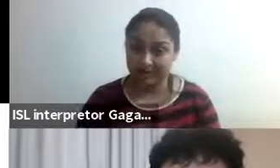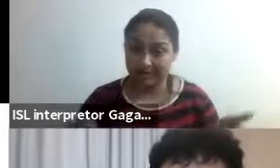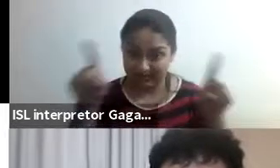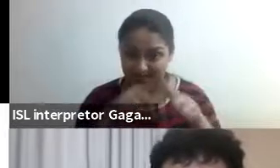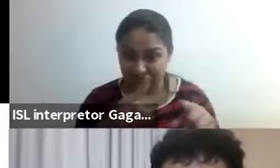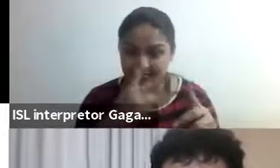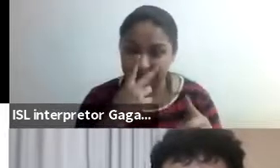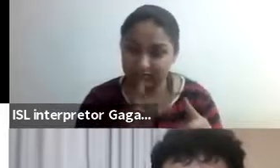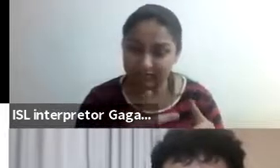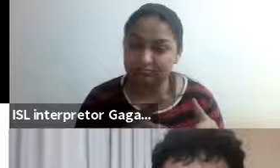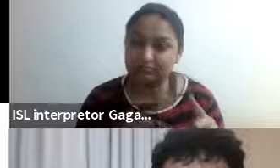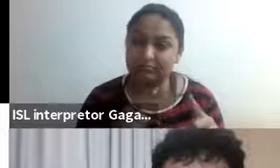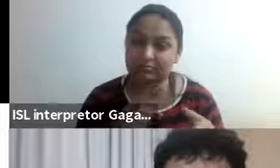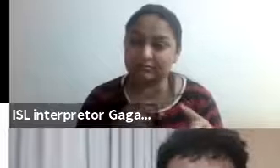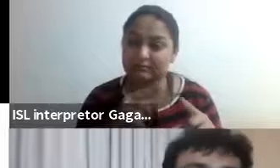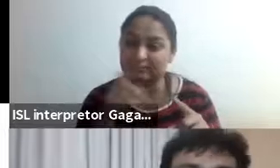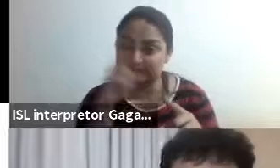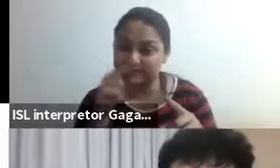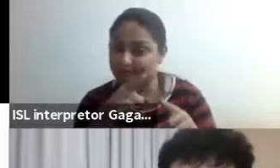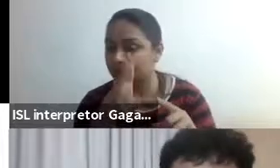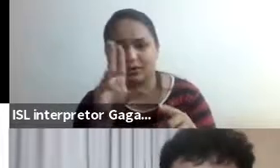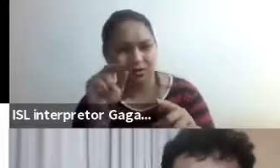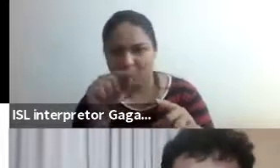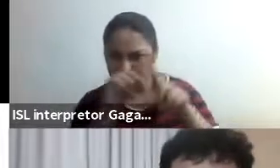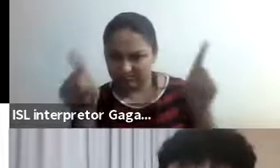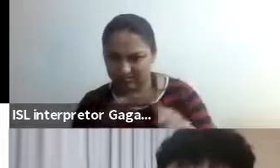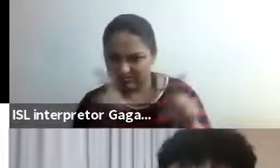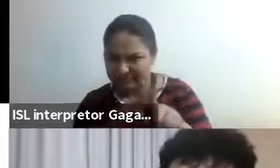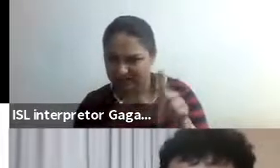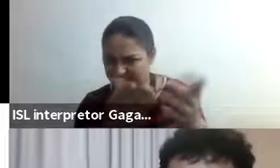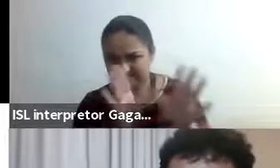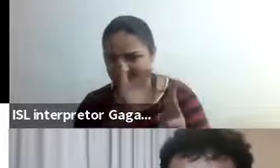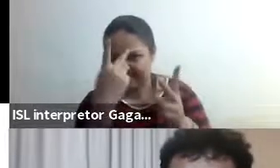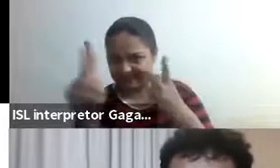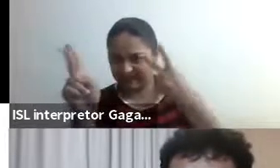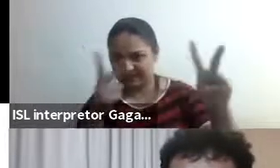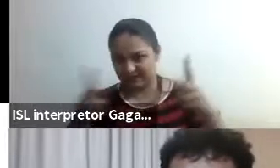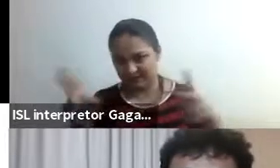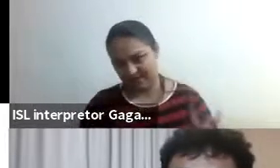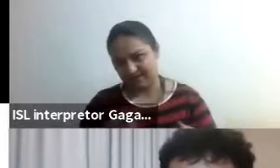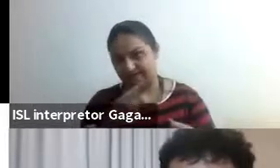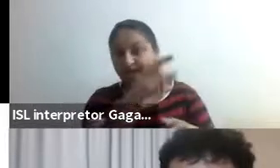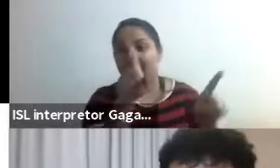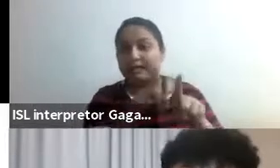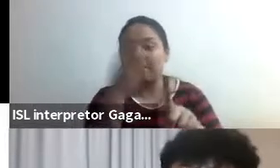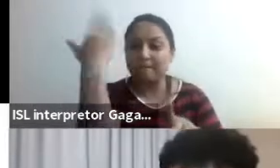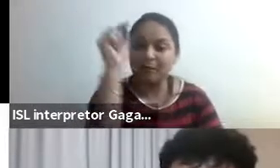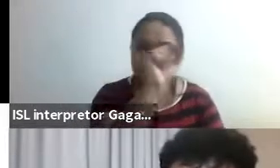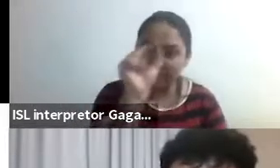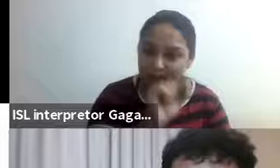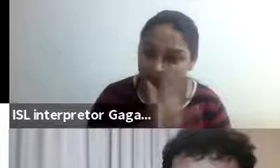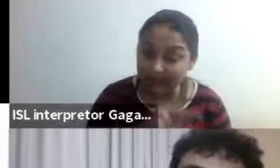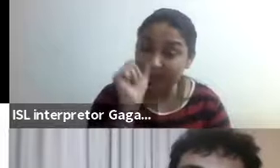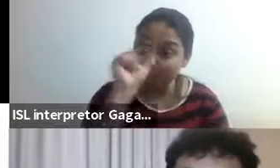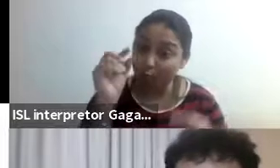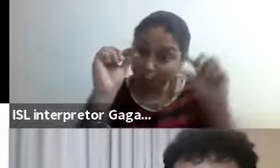quite as tight. Like this is not a scene. This is a series of motifs. And of course, this is not a value